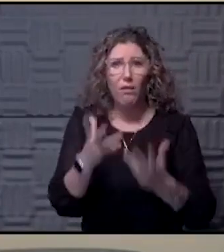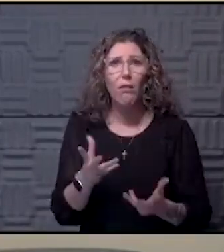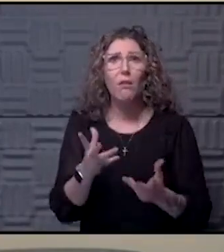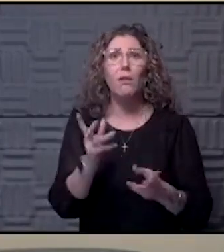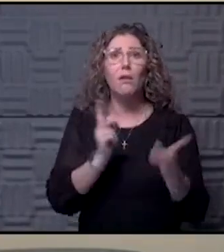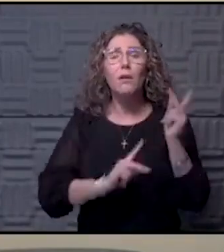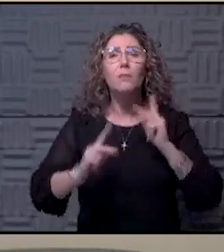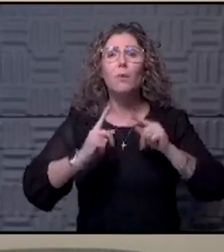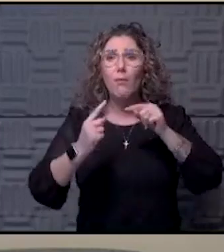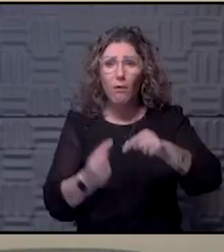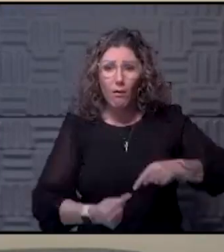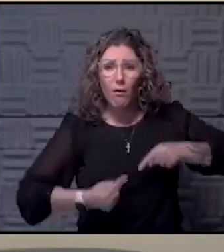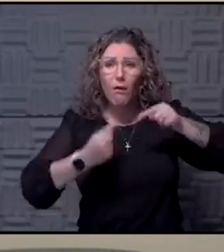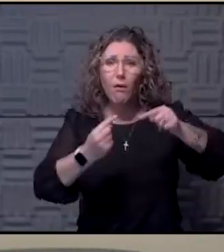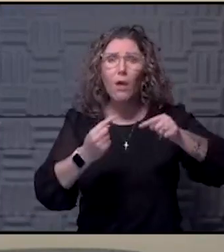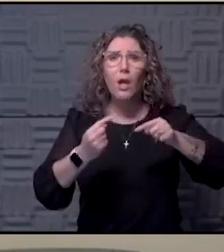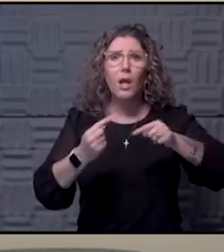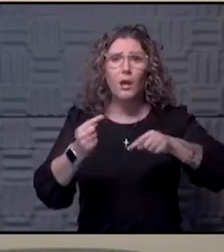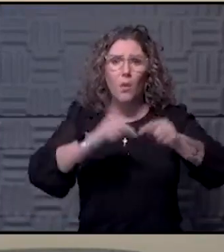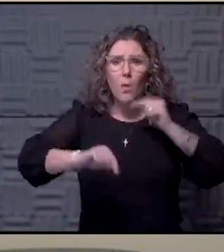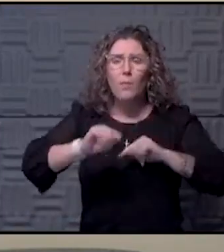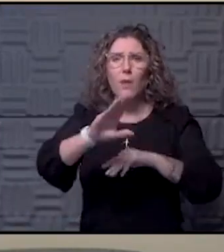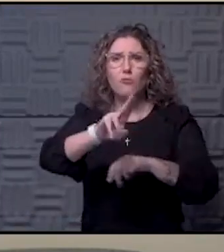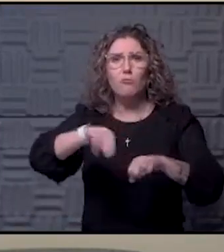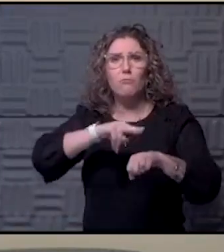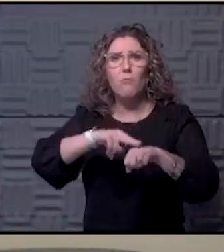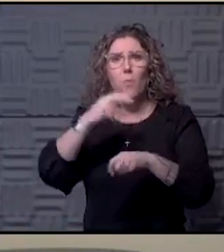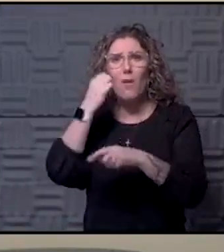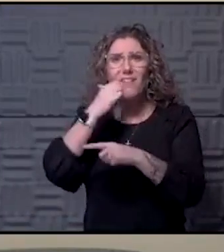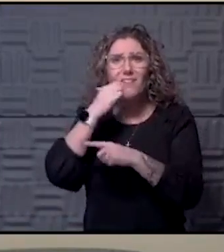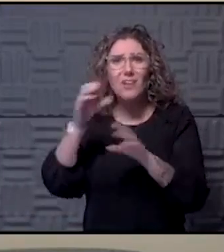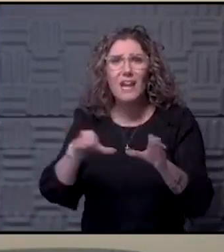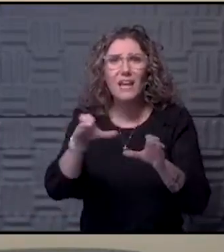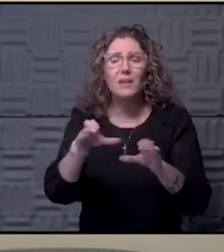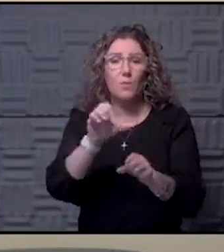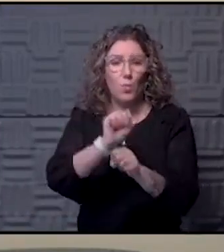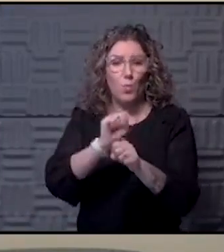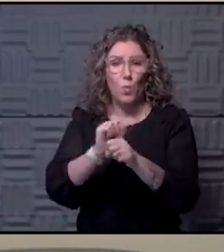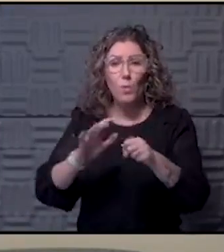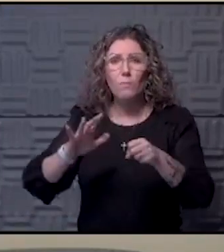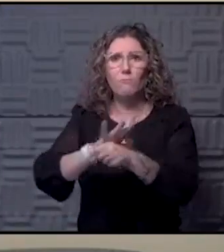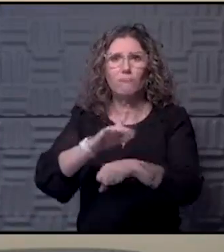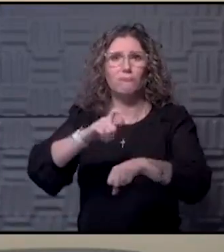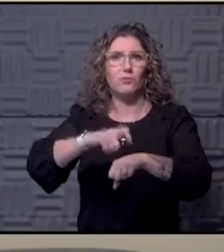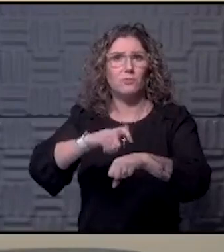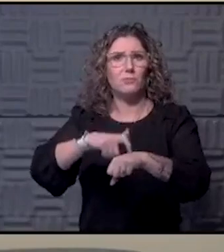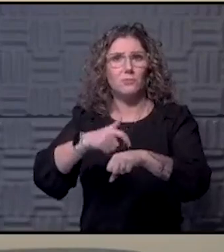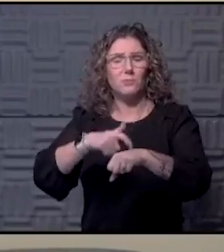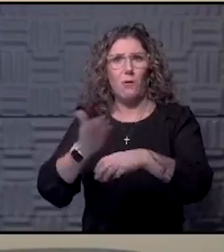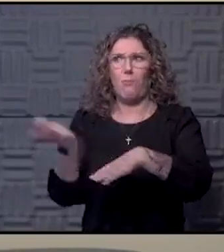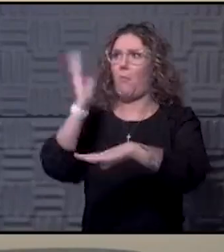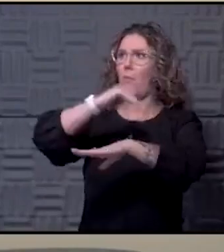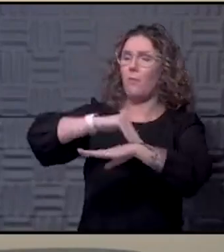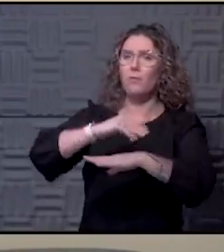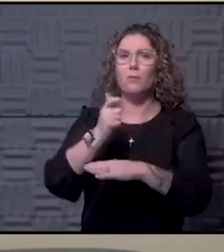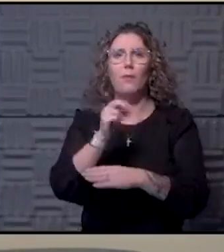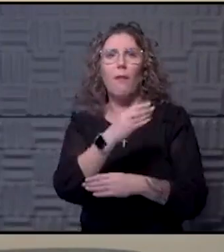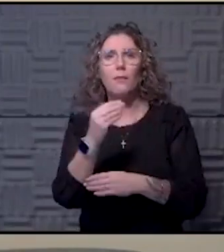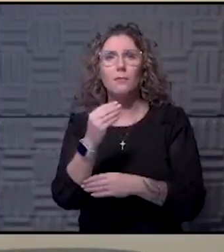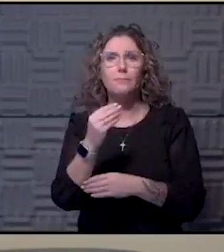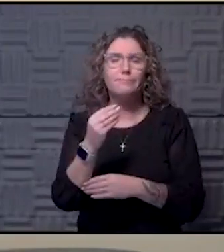really difficult time getting back to their normal everyday activities, working full time, putting in a full shift, taking care of their